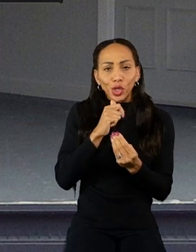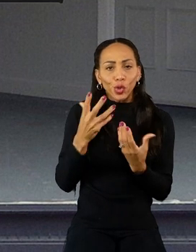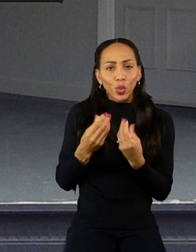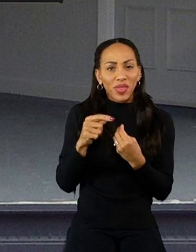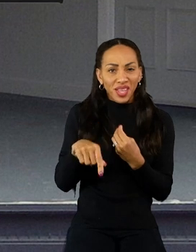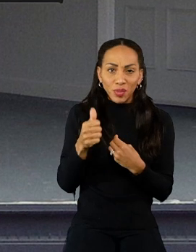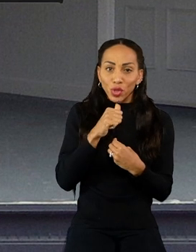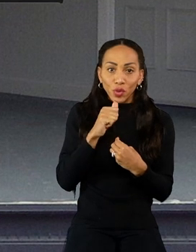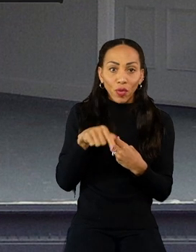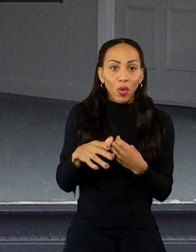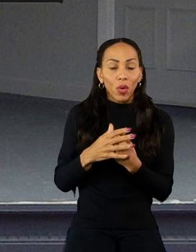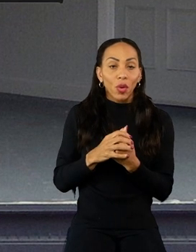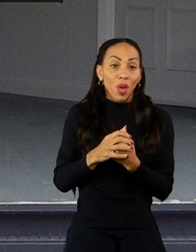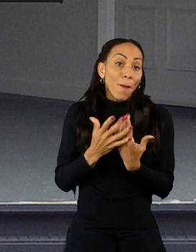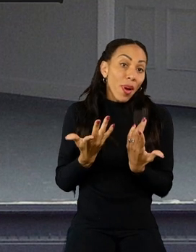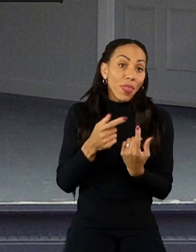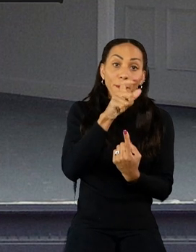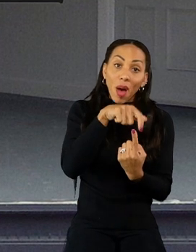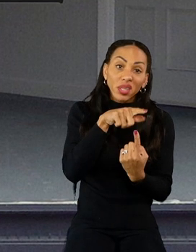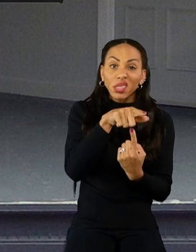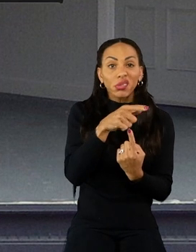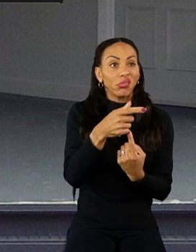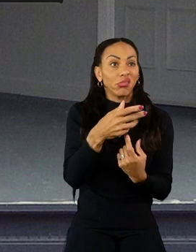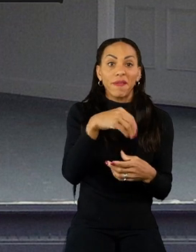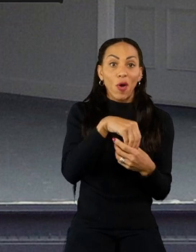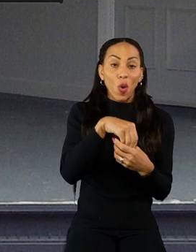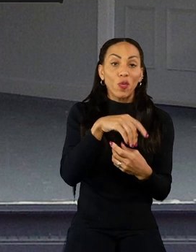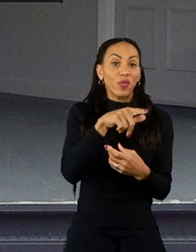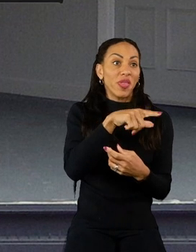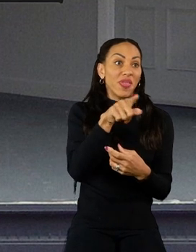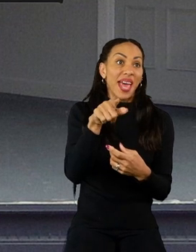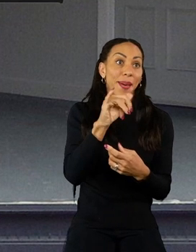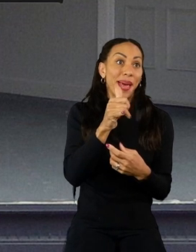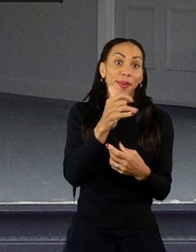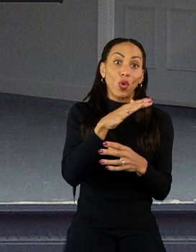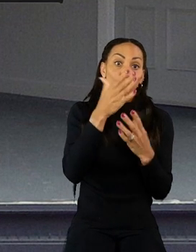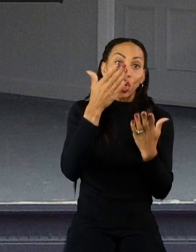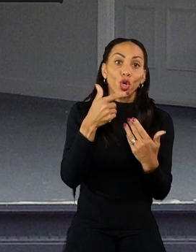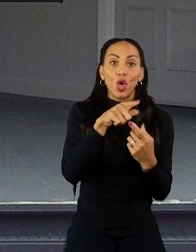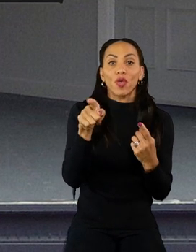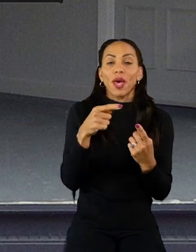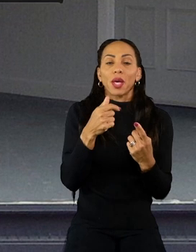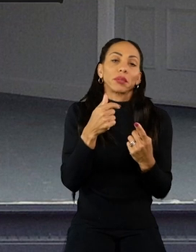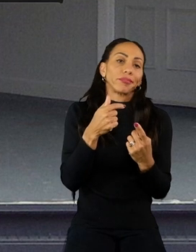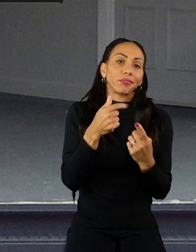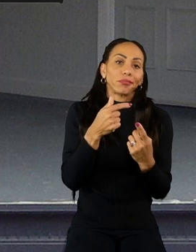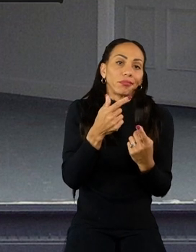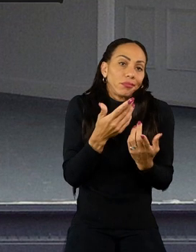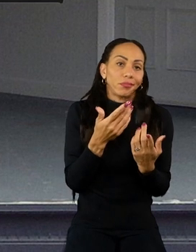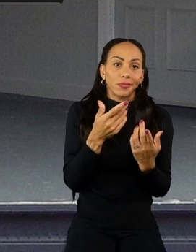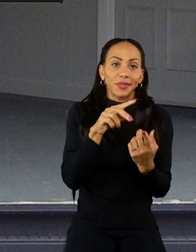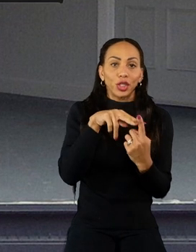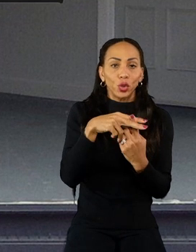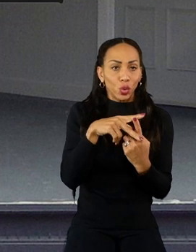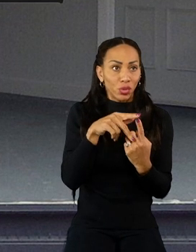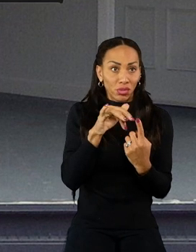software that people could use that might be useful, but they'll know all these tools, the person that does them, that does this. I think that's the thing, is to look out the sorts of